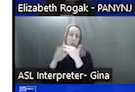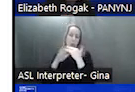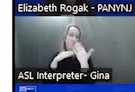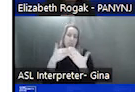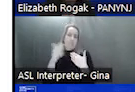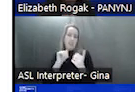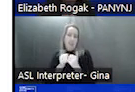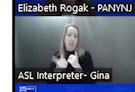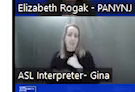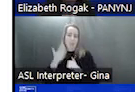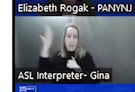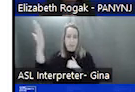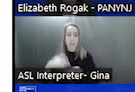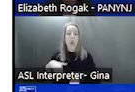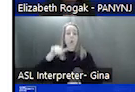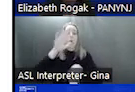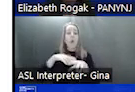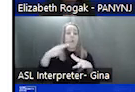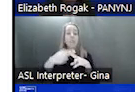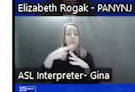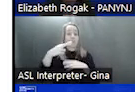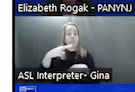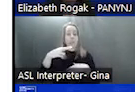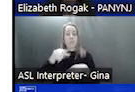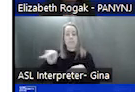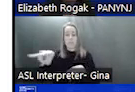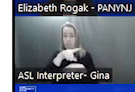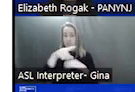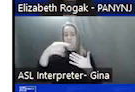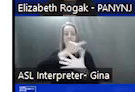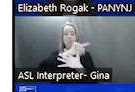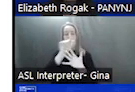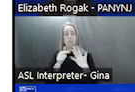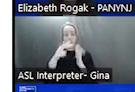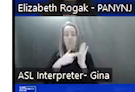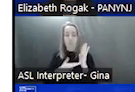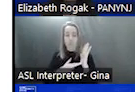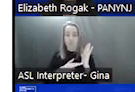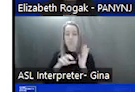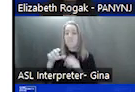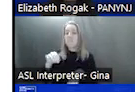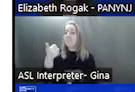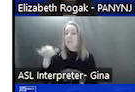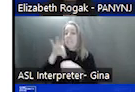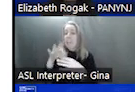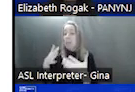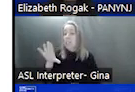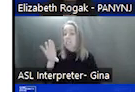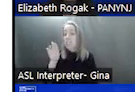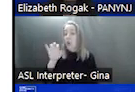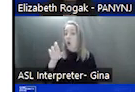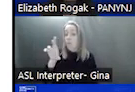in the order received. Elected officials will also be offered the opportunity to speak. I will also be calling the names of the next